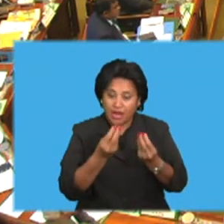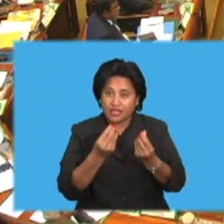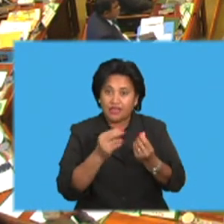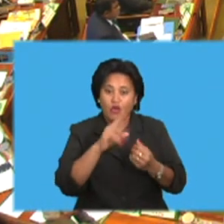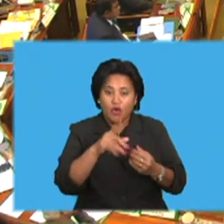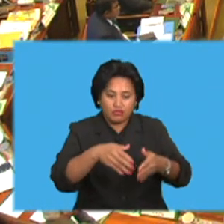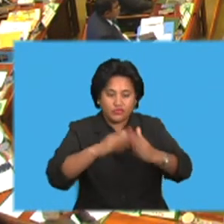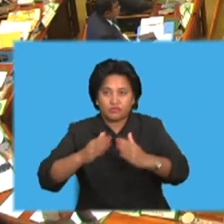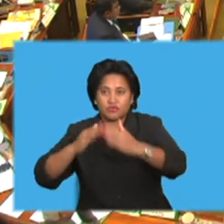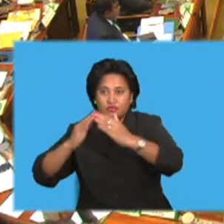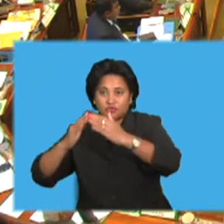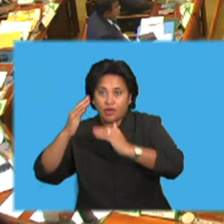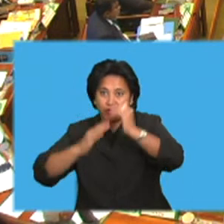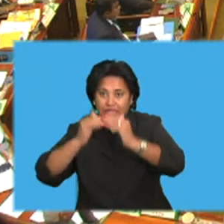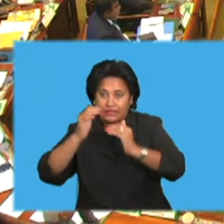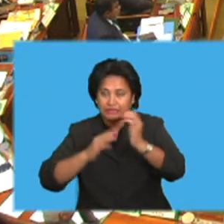Honorable Minister.